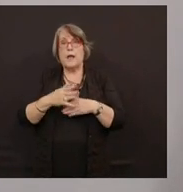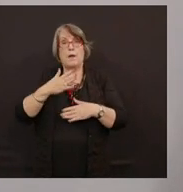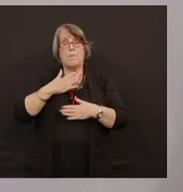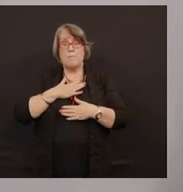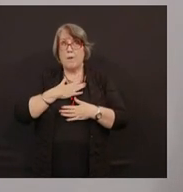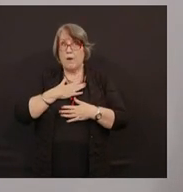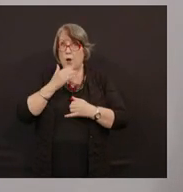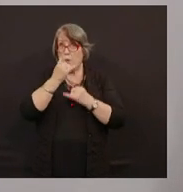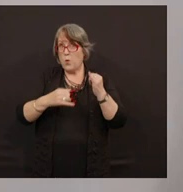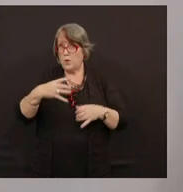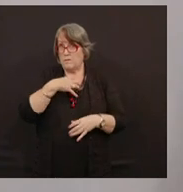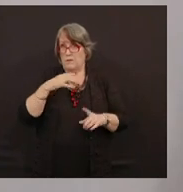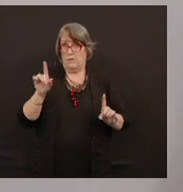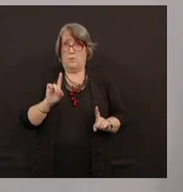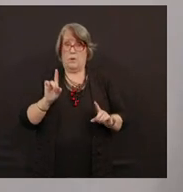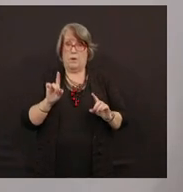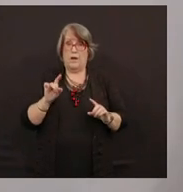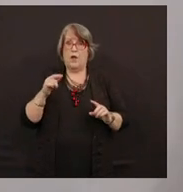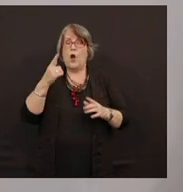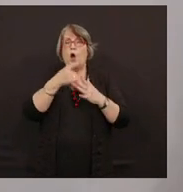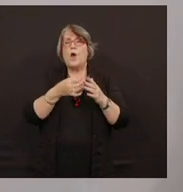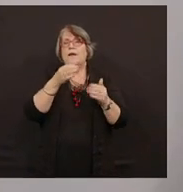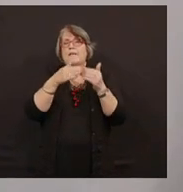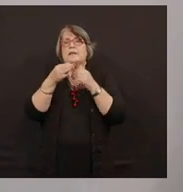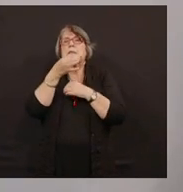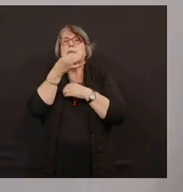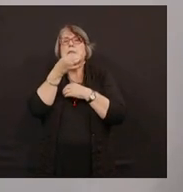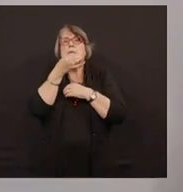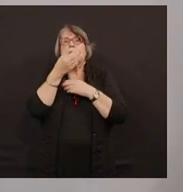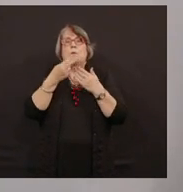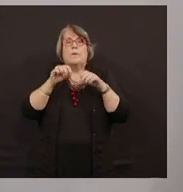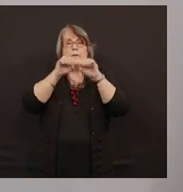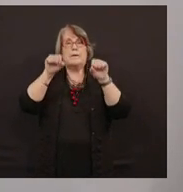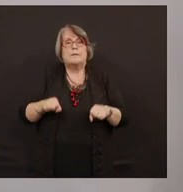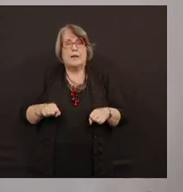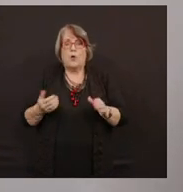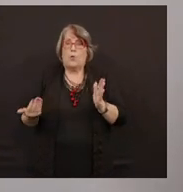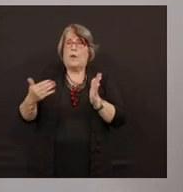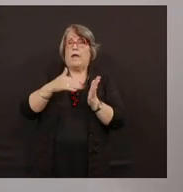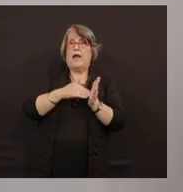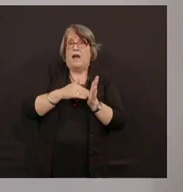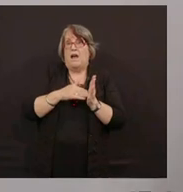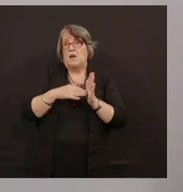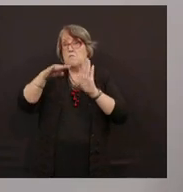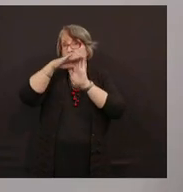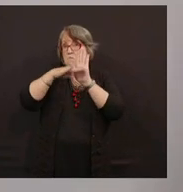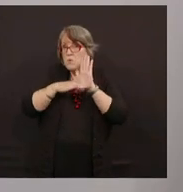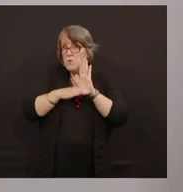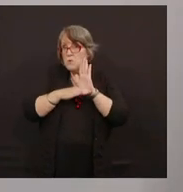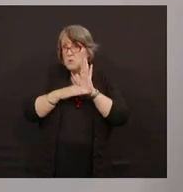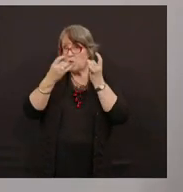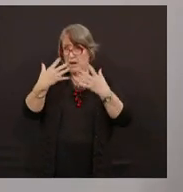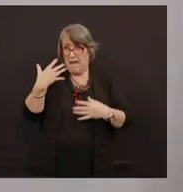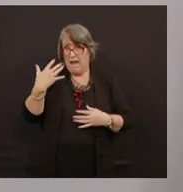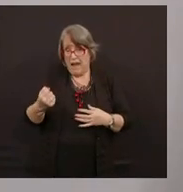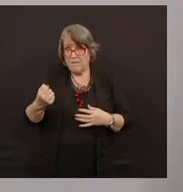biggest fear is that we tinker with the systems that we've got, that we add some more compliance measures to what we've currently